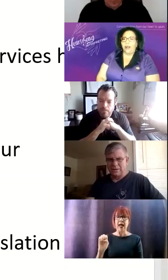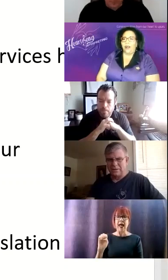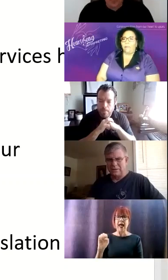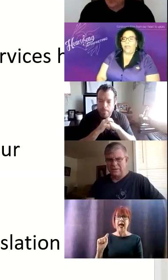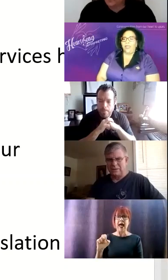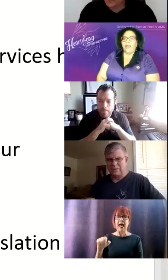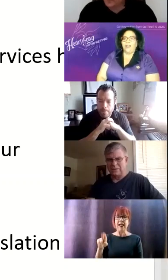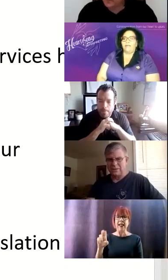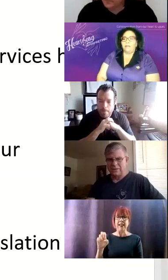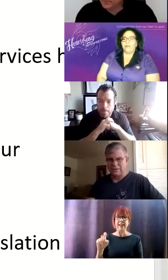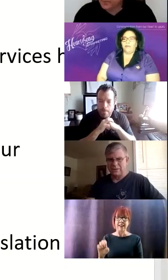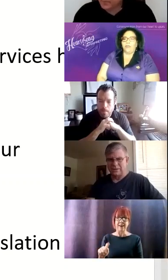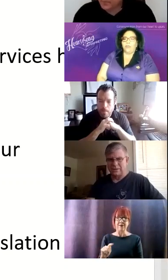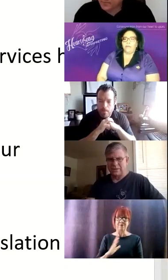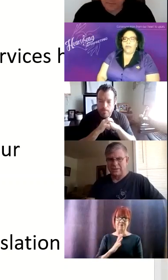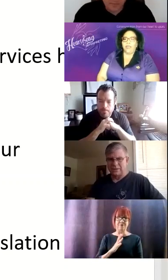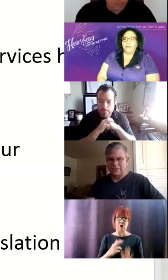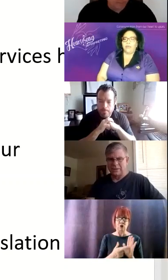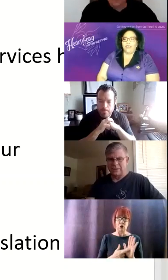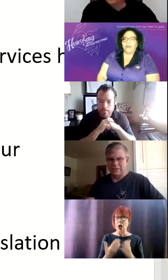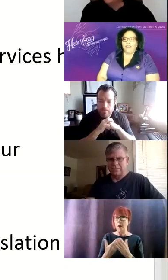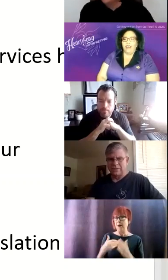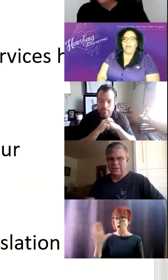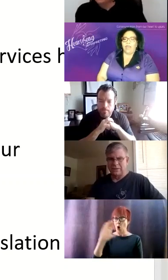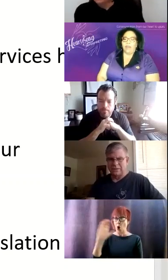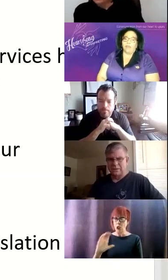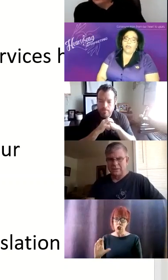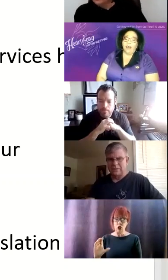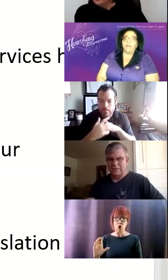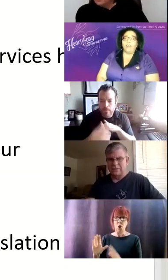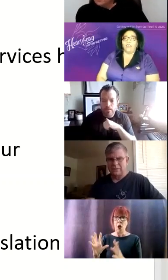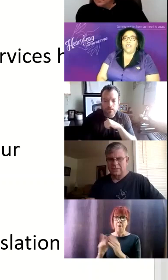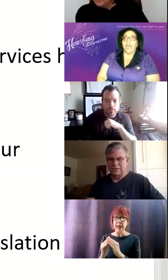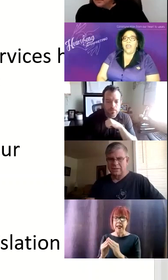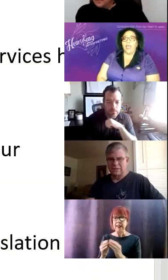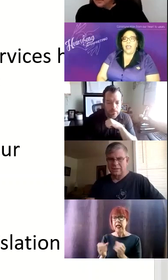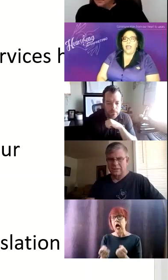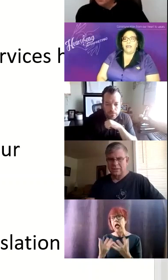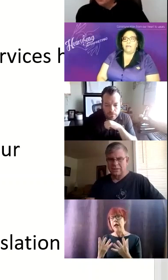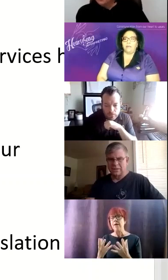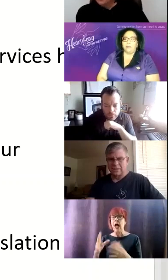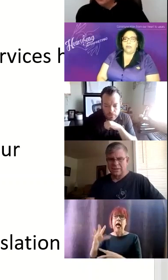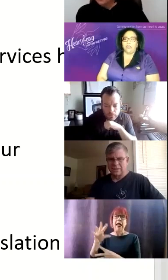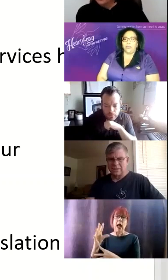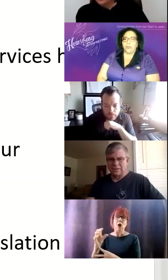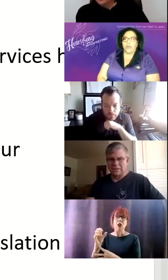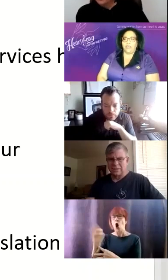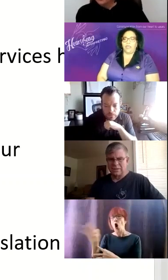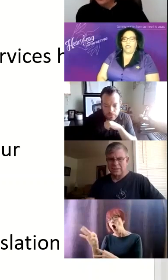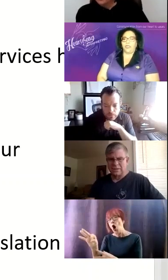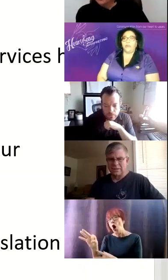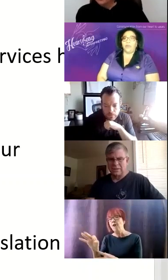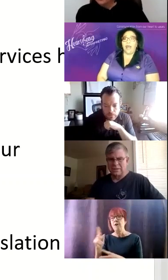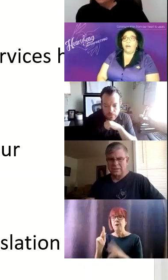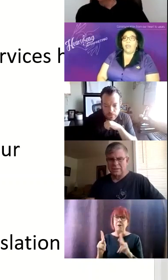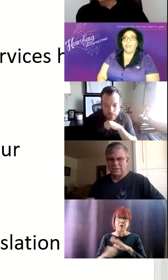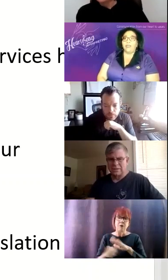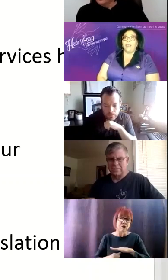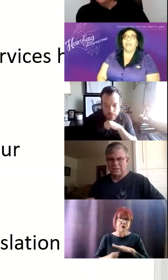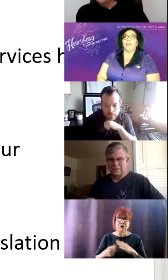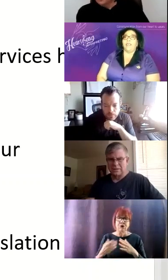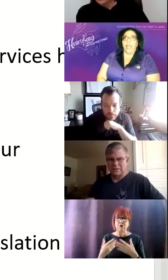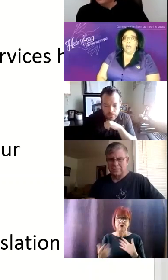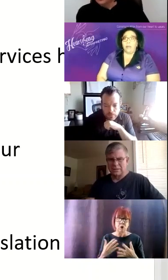to. Before, Zoom meetings were a lot of cameras off and just kind of hanging out and people just do whatever they need to do. Now